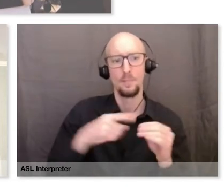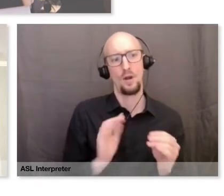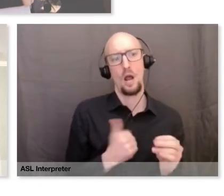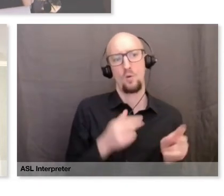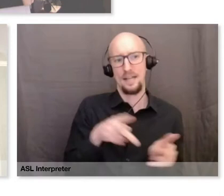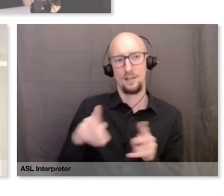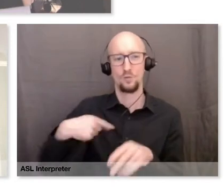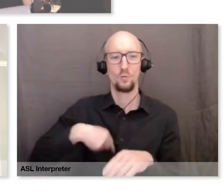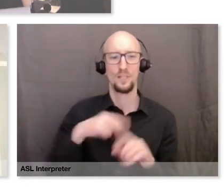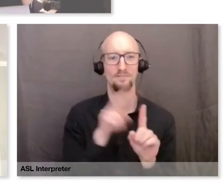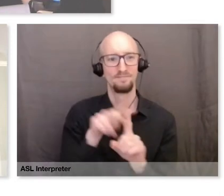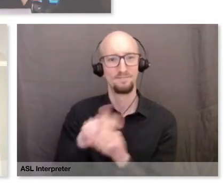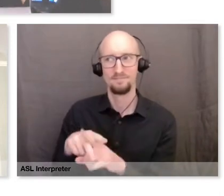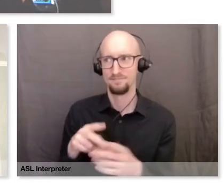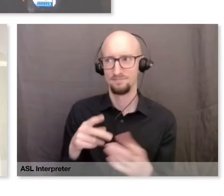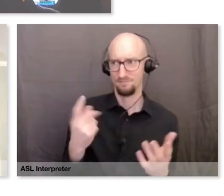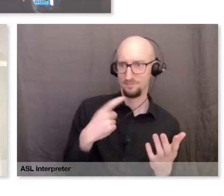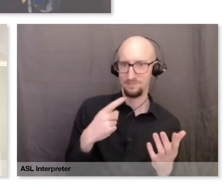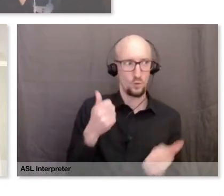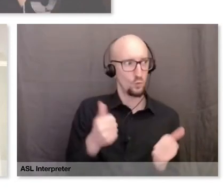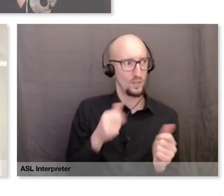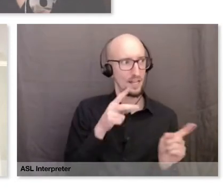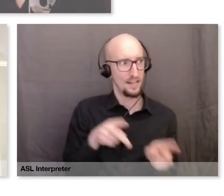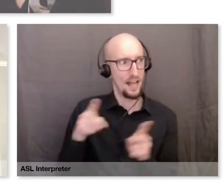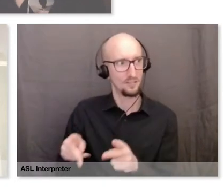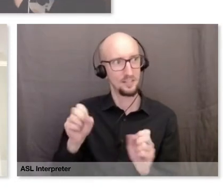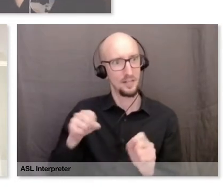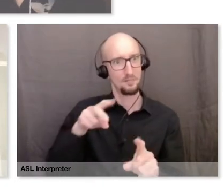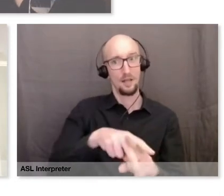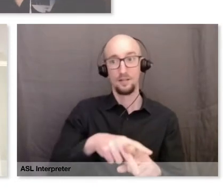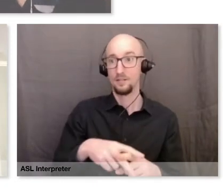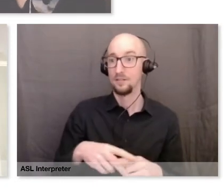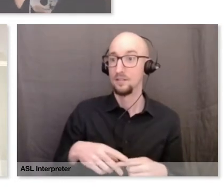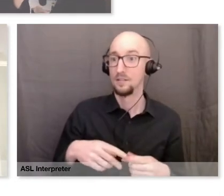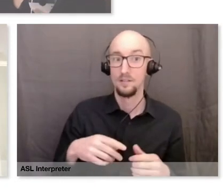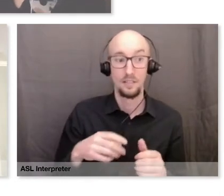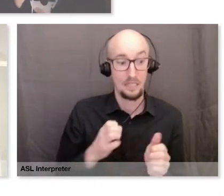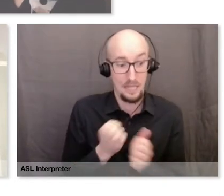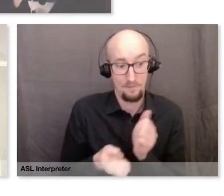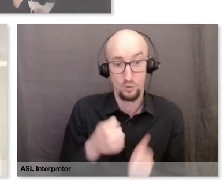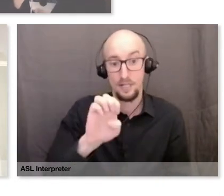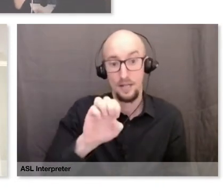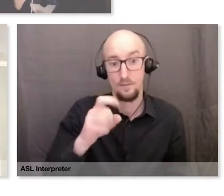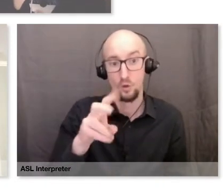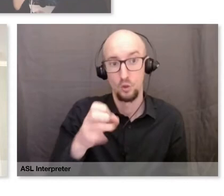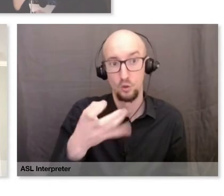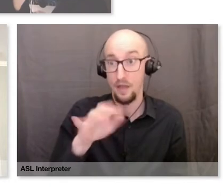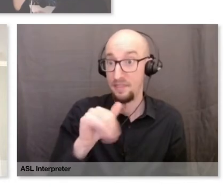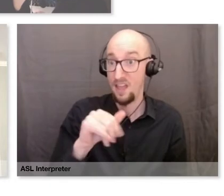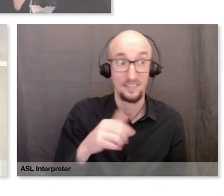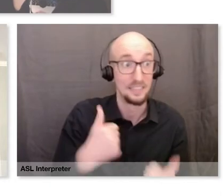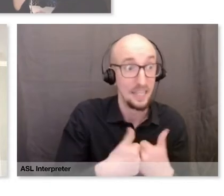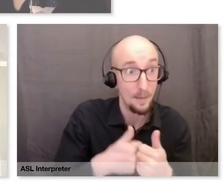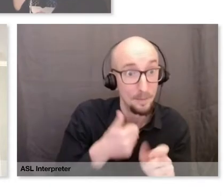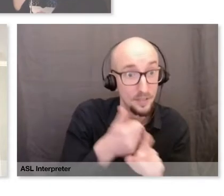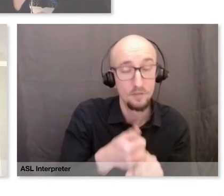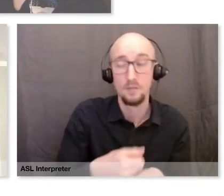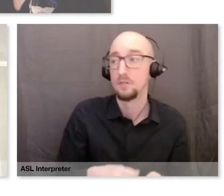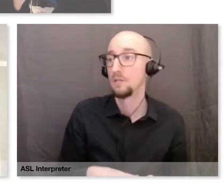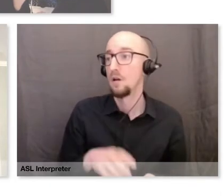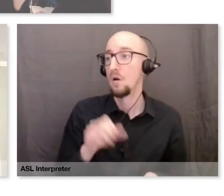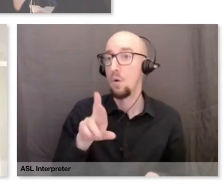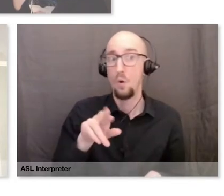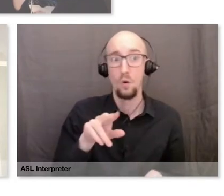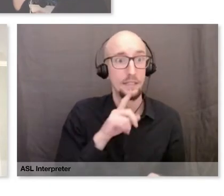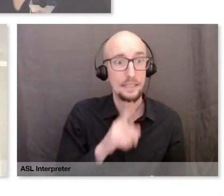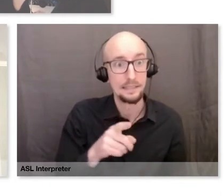Which analogies do we use? I mean, is evolution a game? Is evolution an algorithm? Those kinds of questions